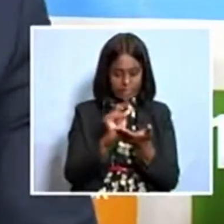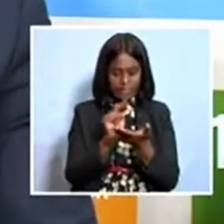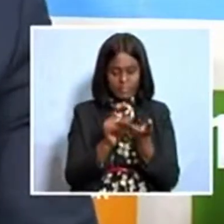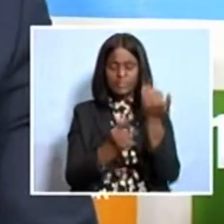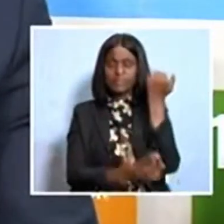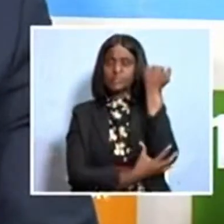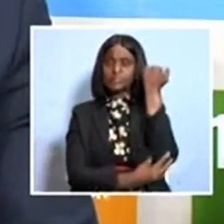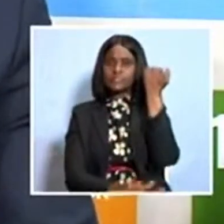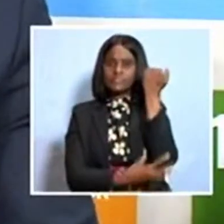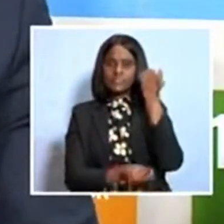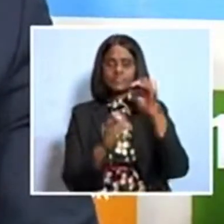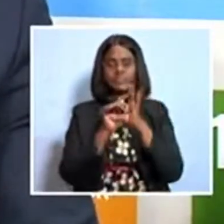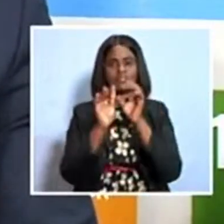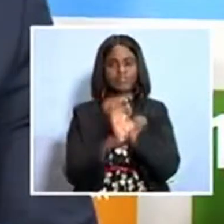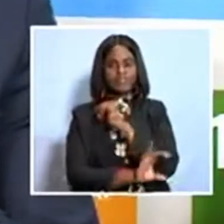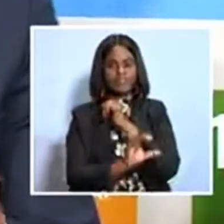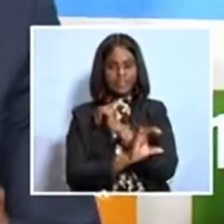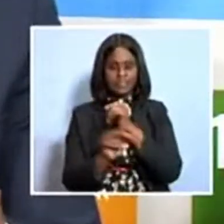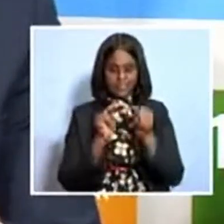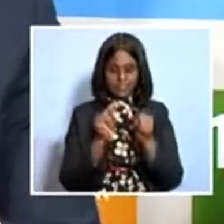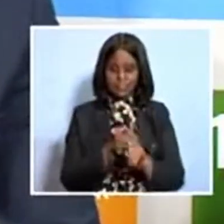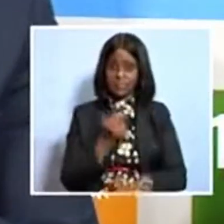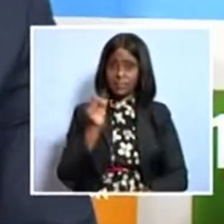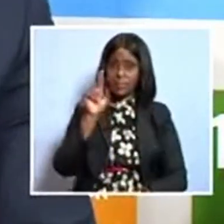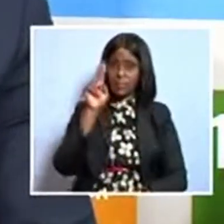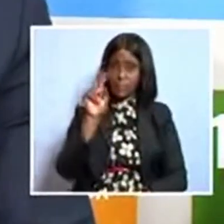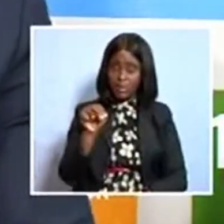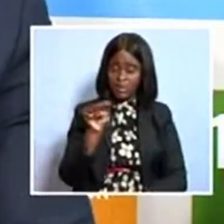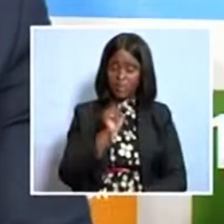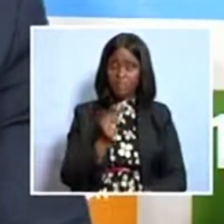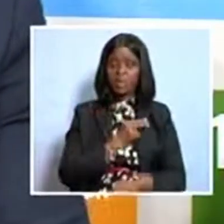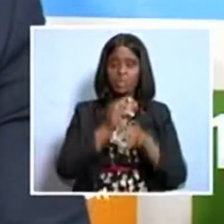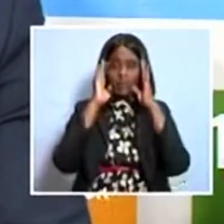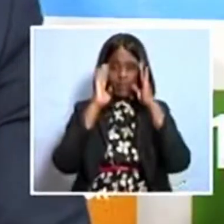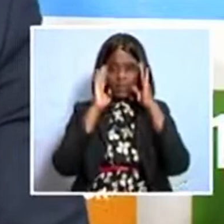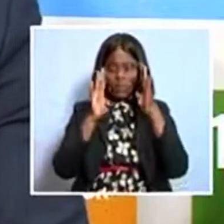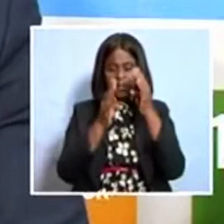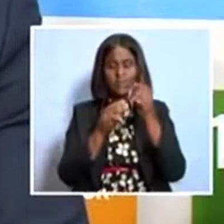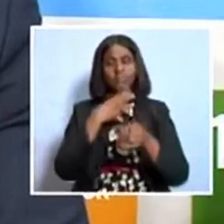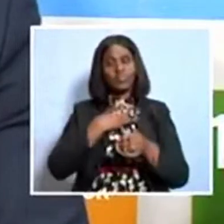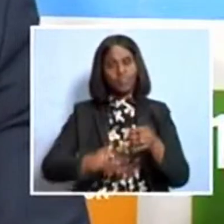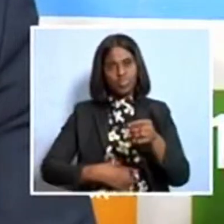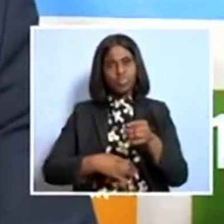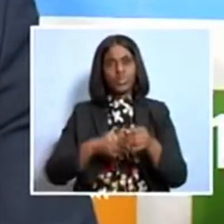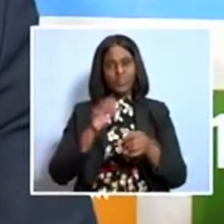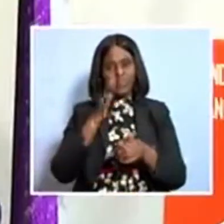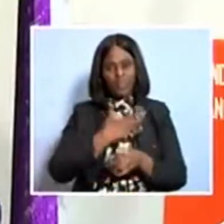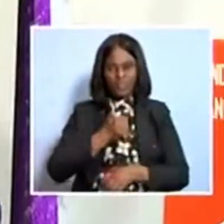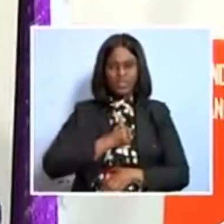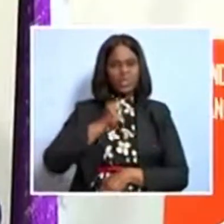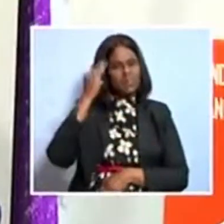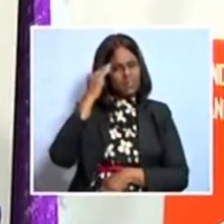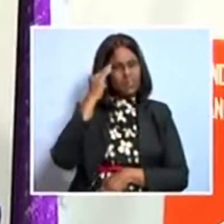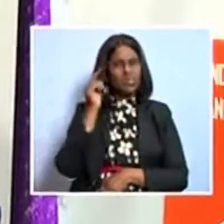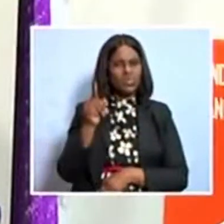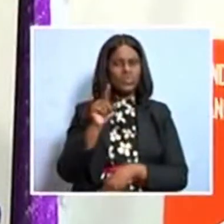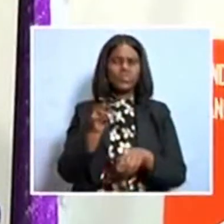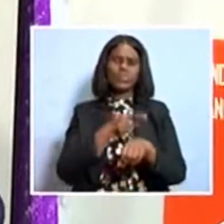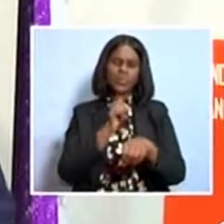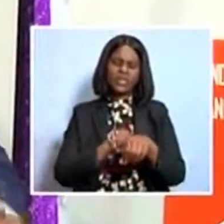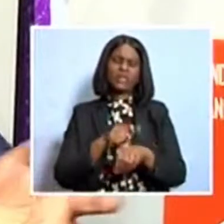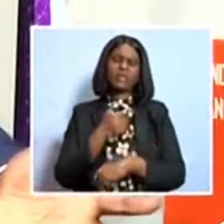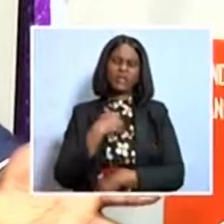poverty in the country. So as a UN, we always focus on poverty reduction. I know you've been in existence for quite some time, yes.